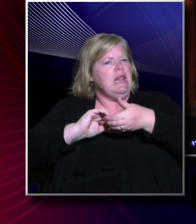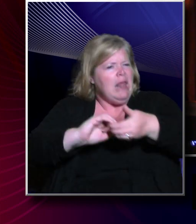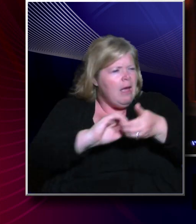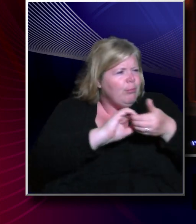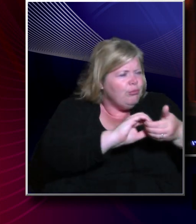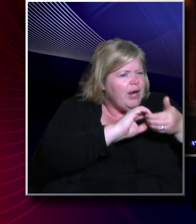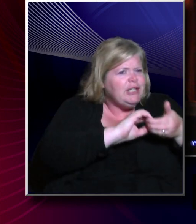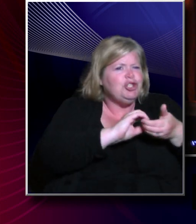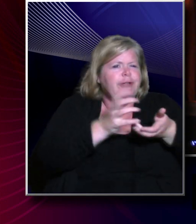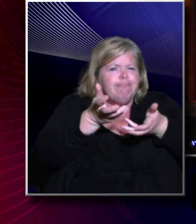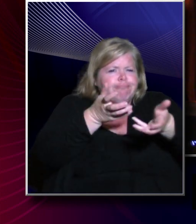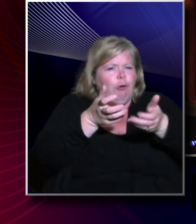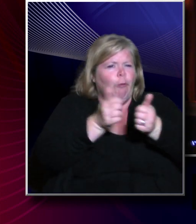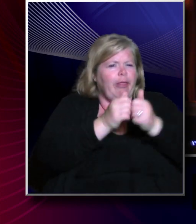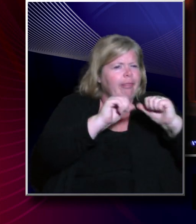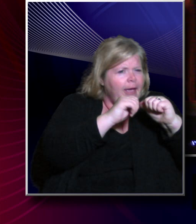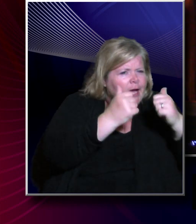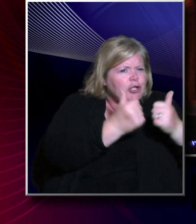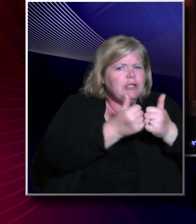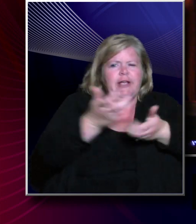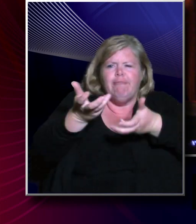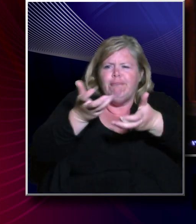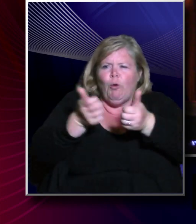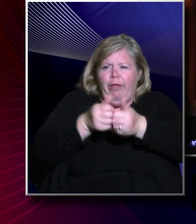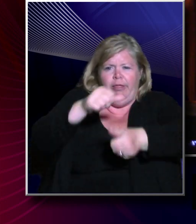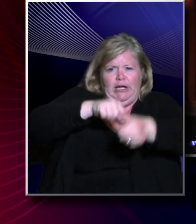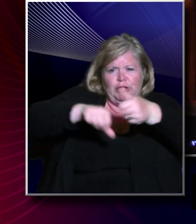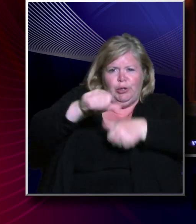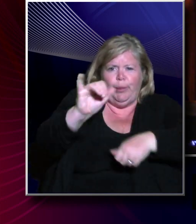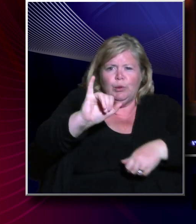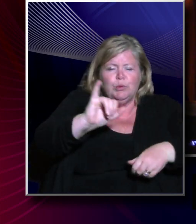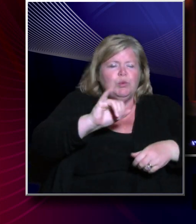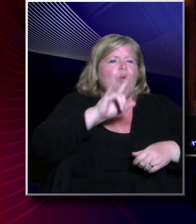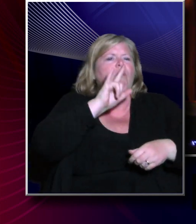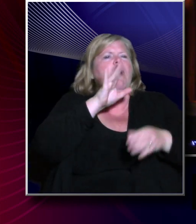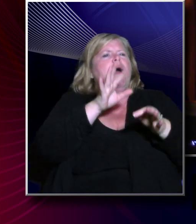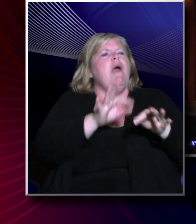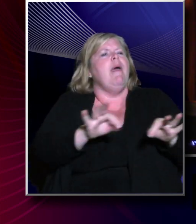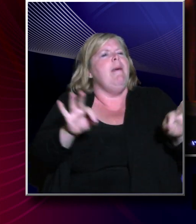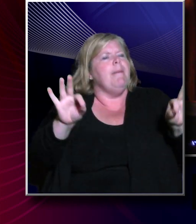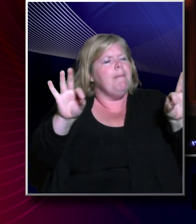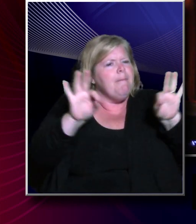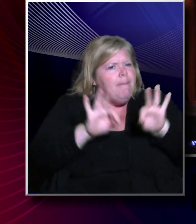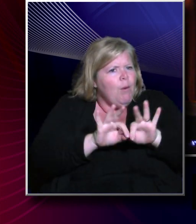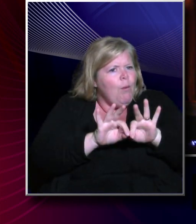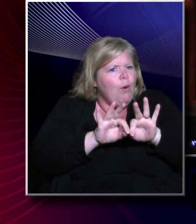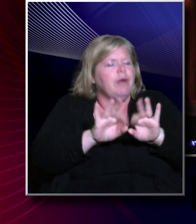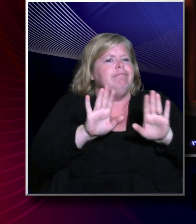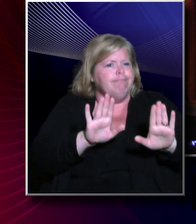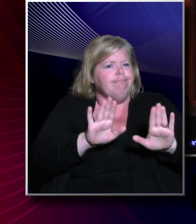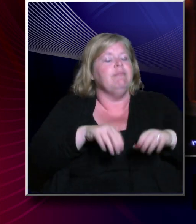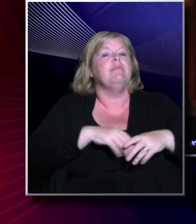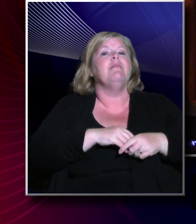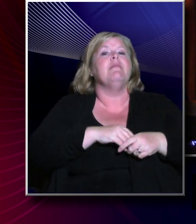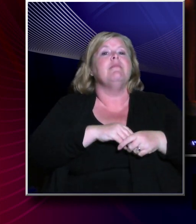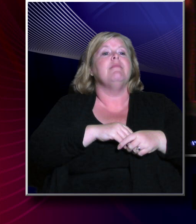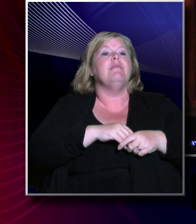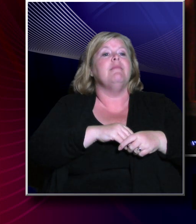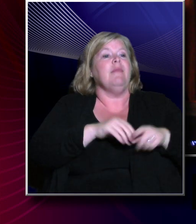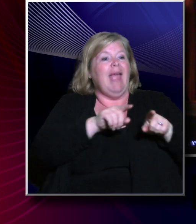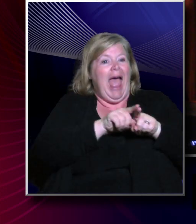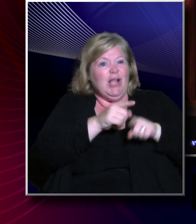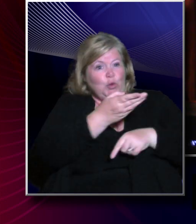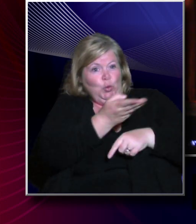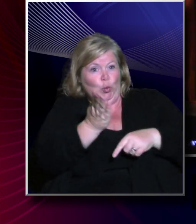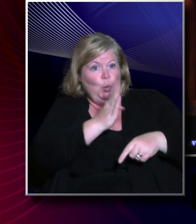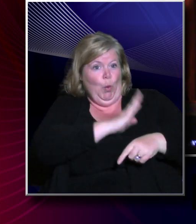the agency and working with each other. It's really important that as you take on